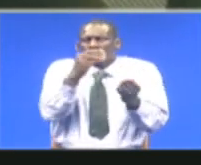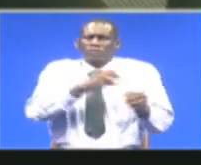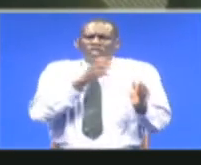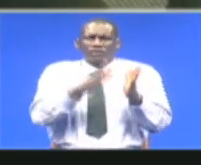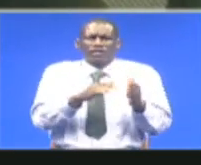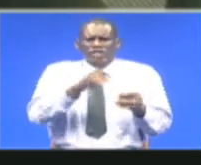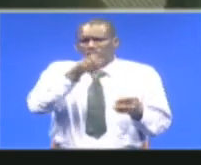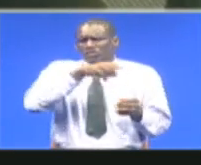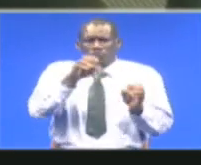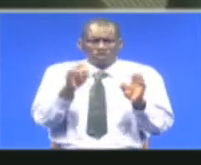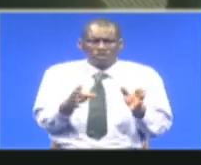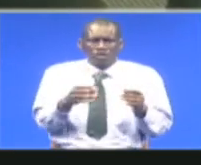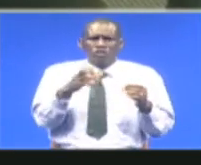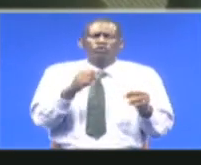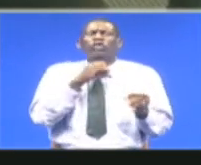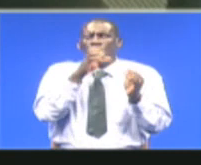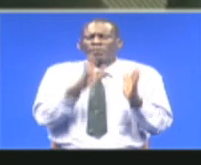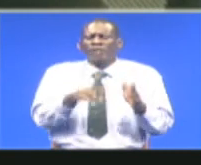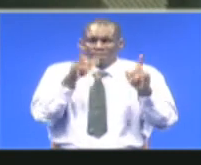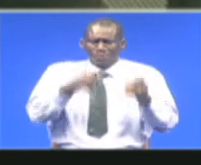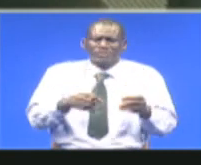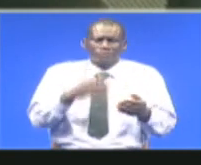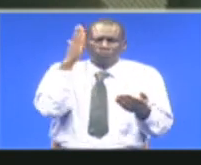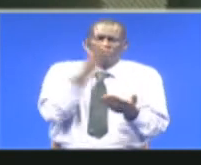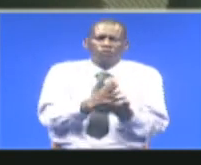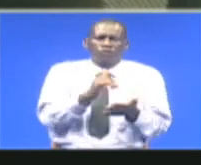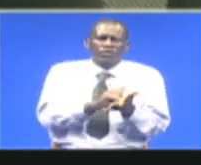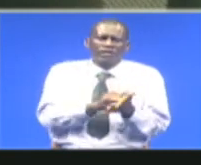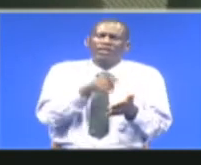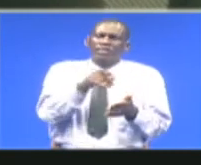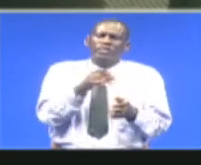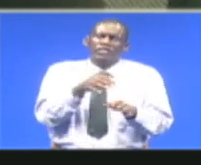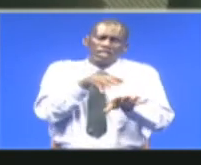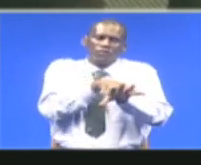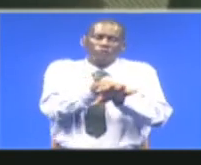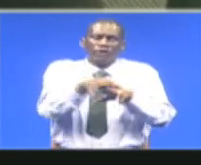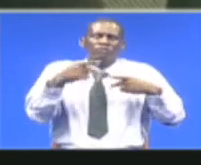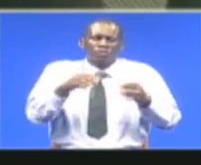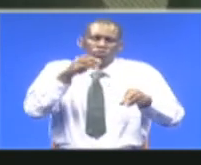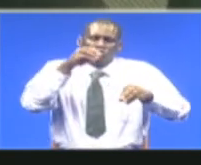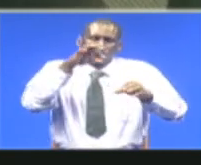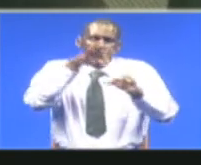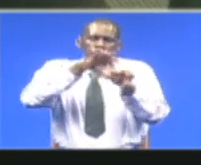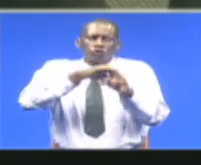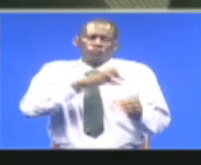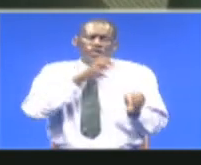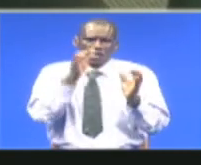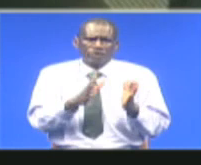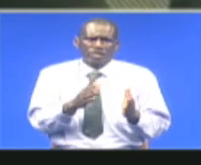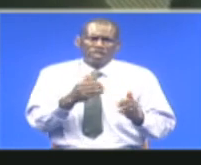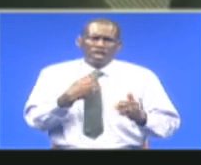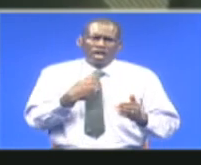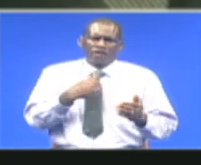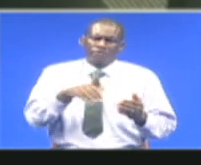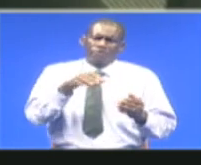behoved the petitioner to prove beyond reasonable doubt that it was used to influence the people to re-elect the governor. It is my finding that the